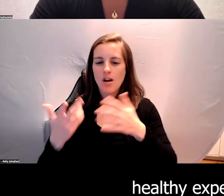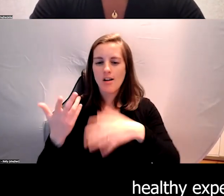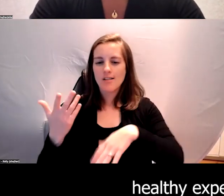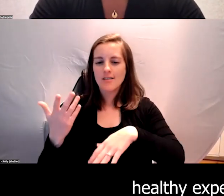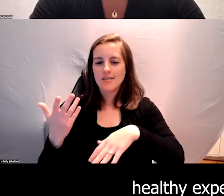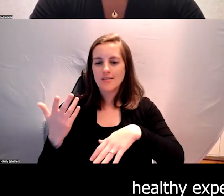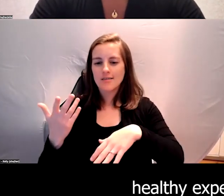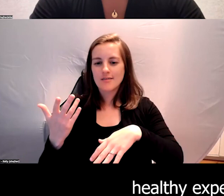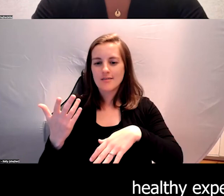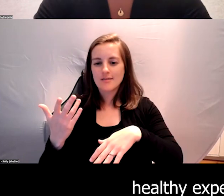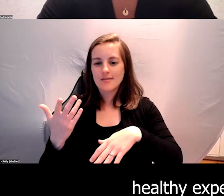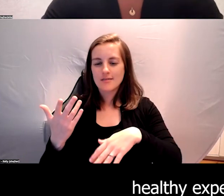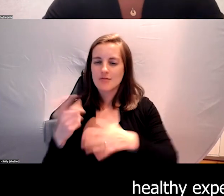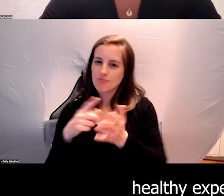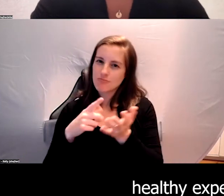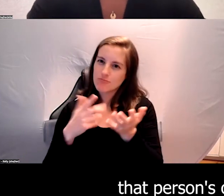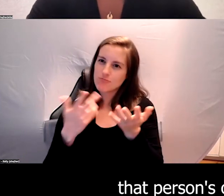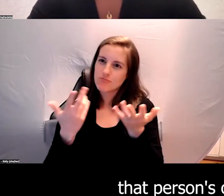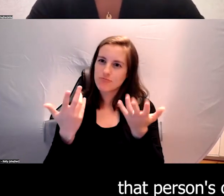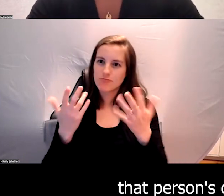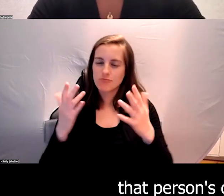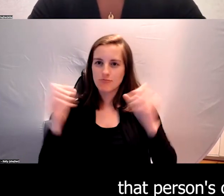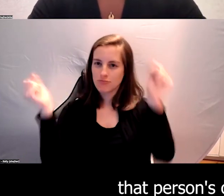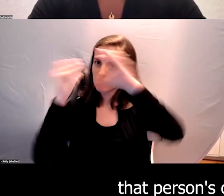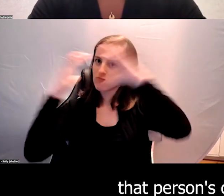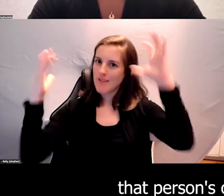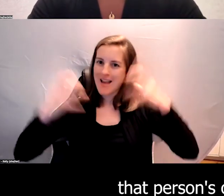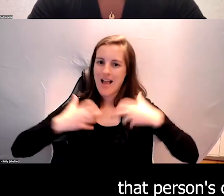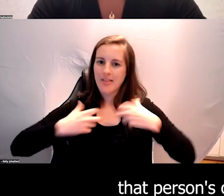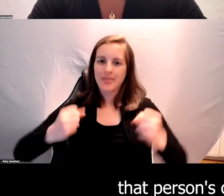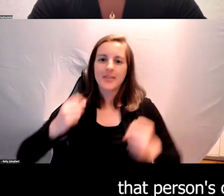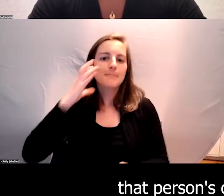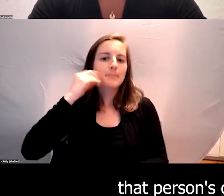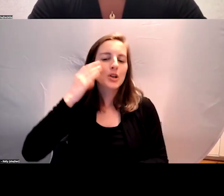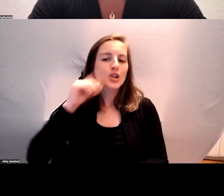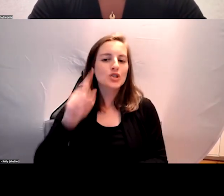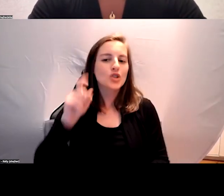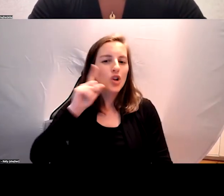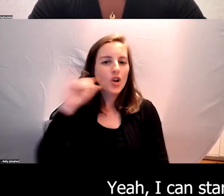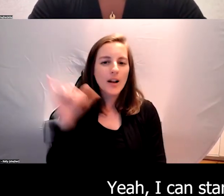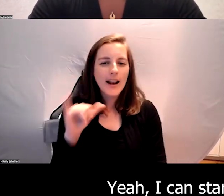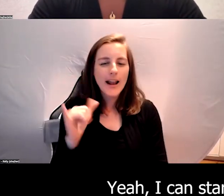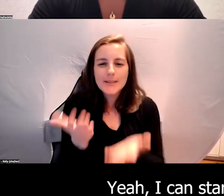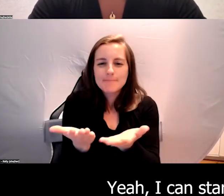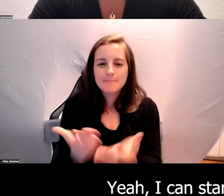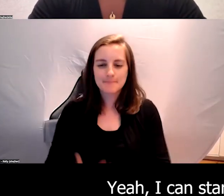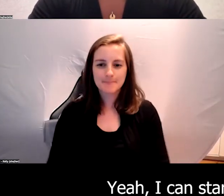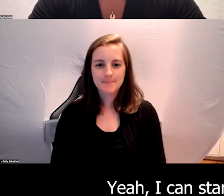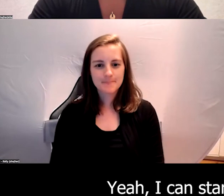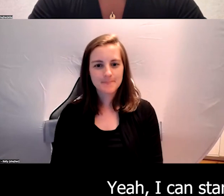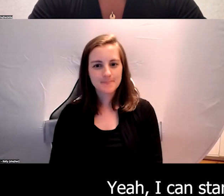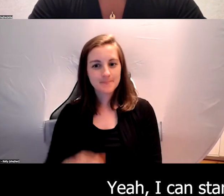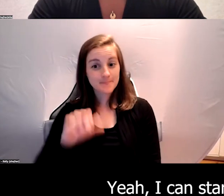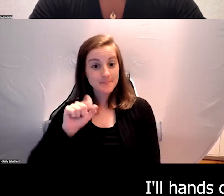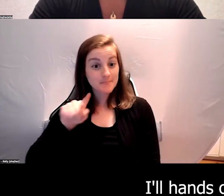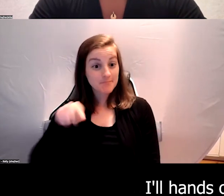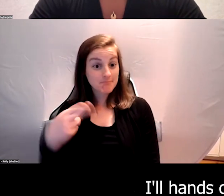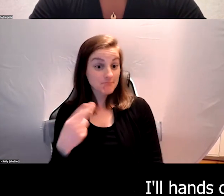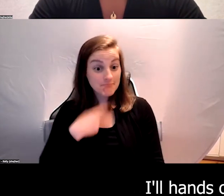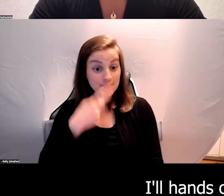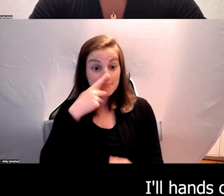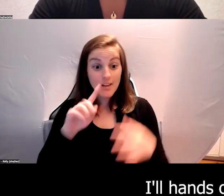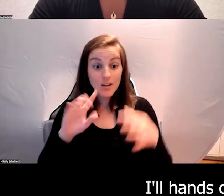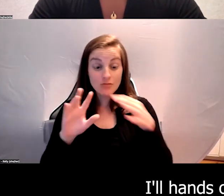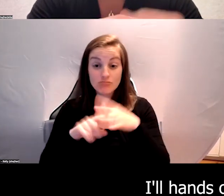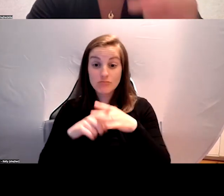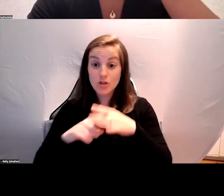healthy experience going to that person's office or practice? Yeah, I can start that off and then I'll hand